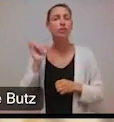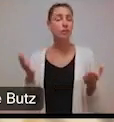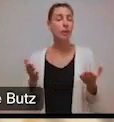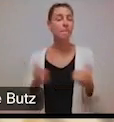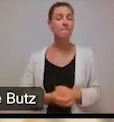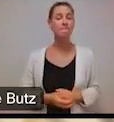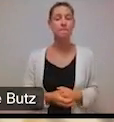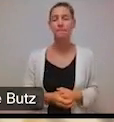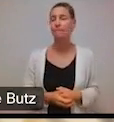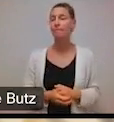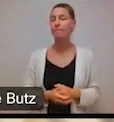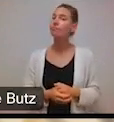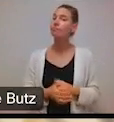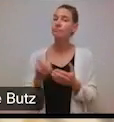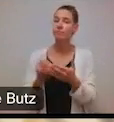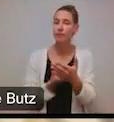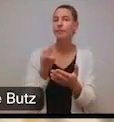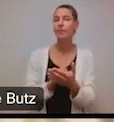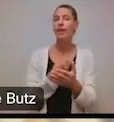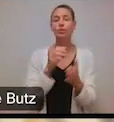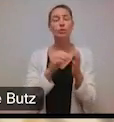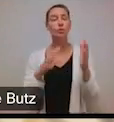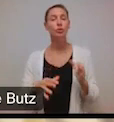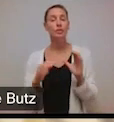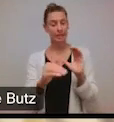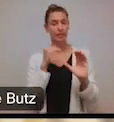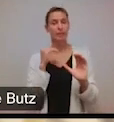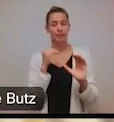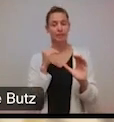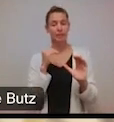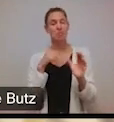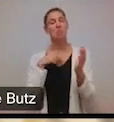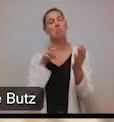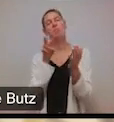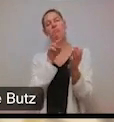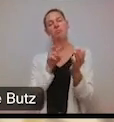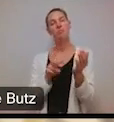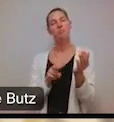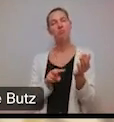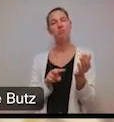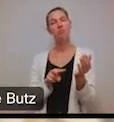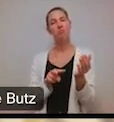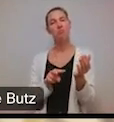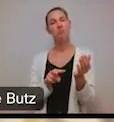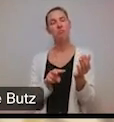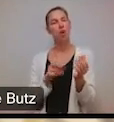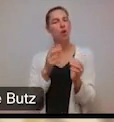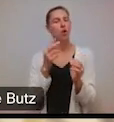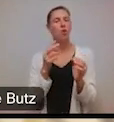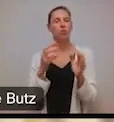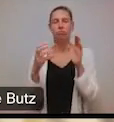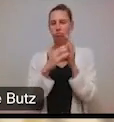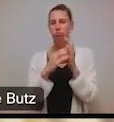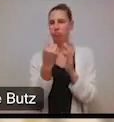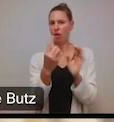Sometimes I've gotten emails from students and the entire email is 1 sentence and it's all in the subject